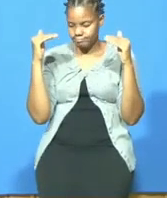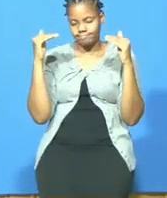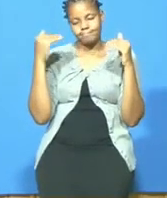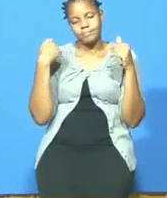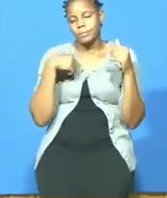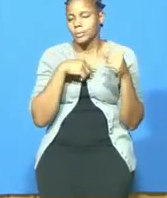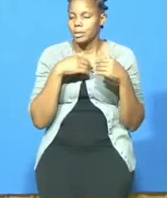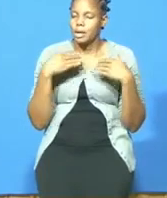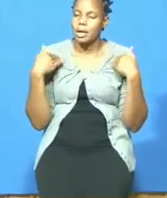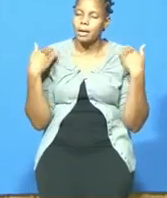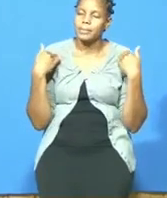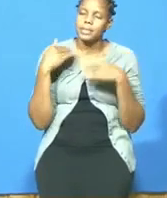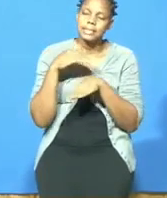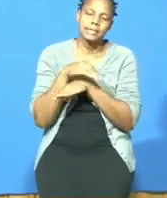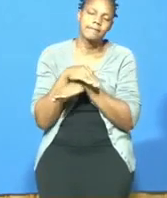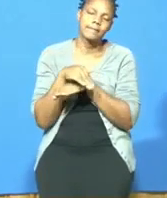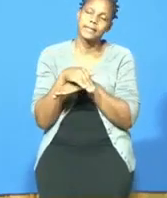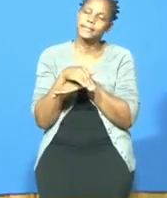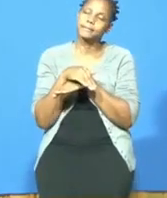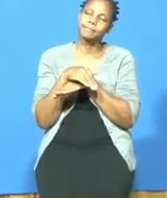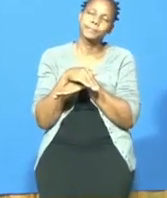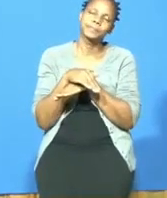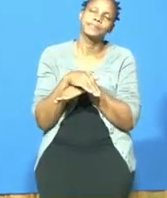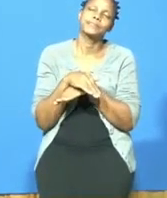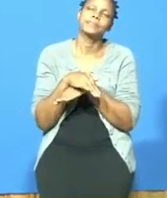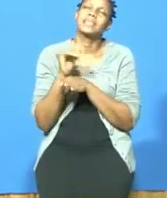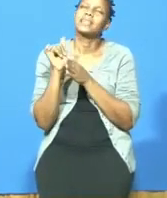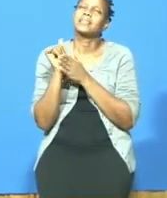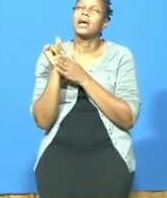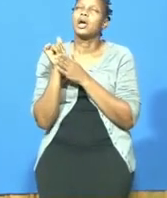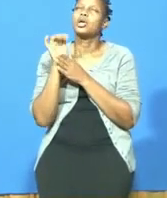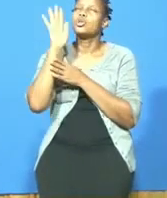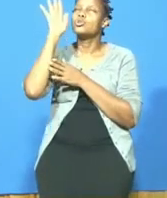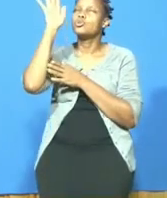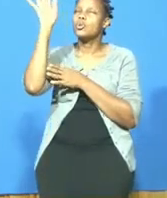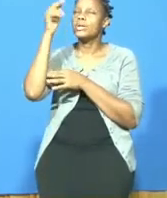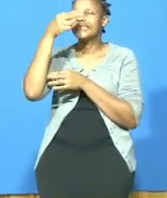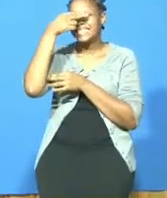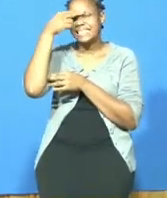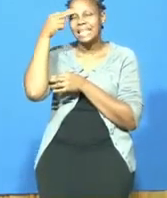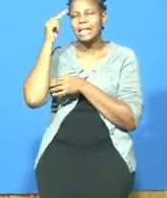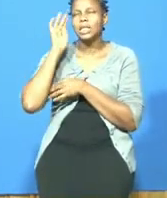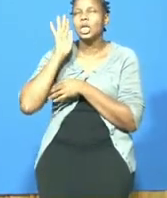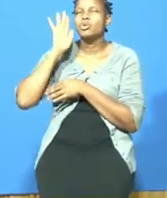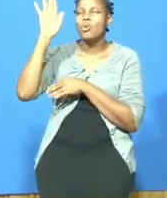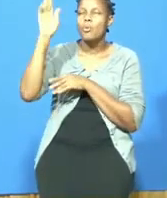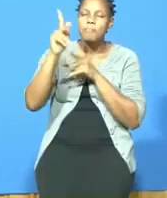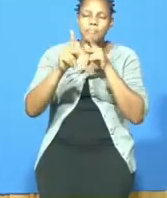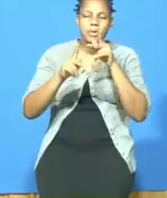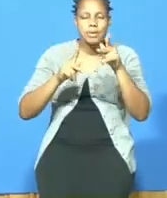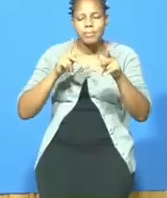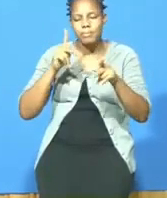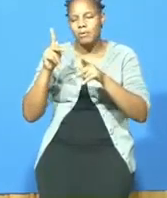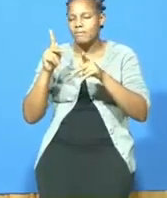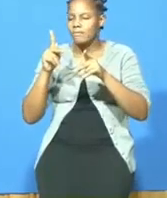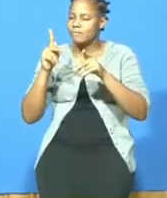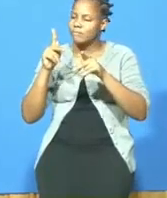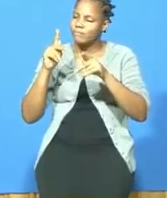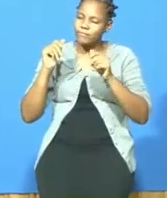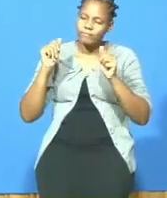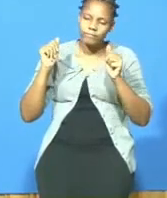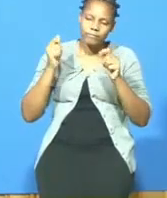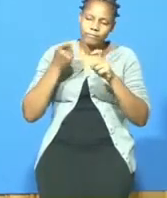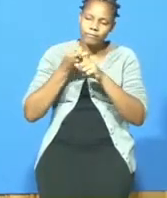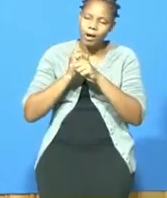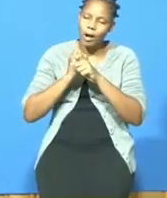we're happy this evening that you're sealing your people. From all corners of the